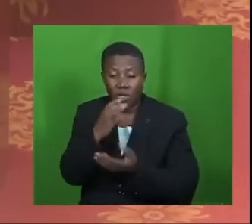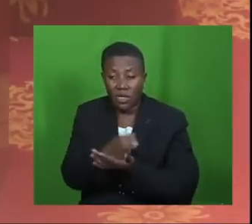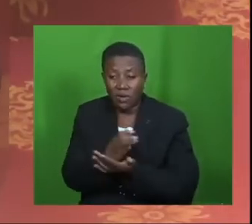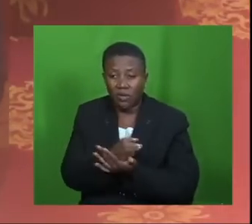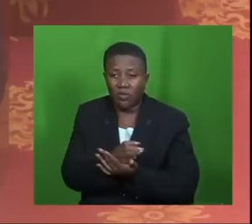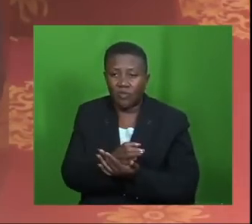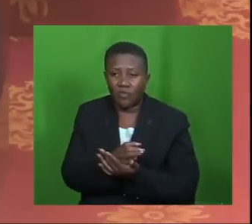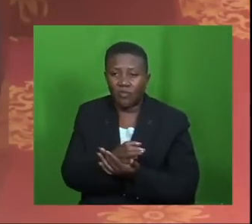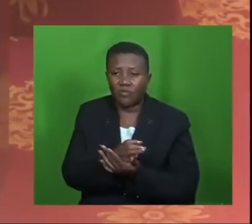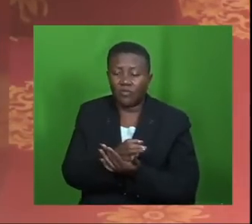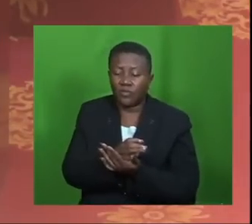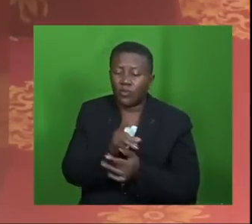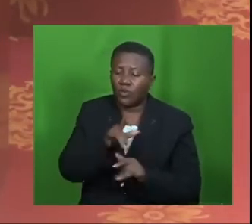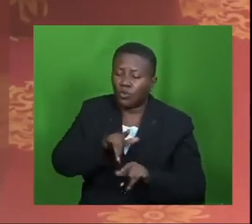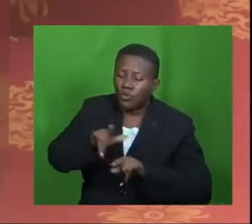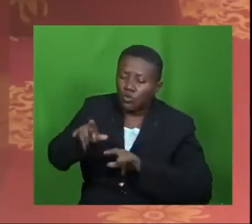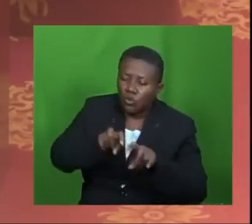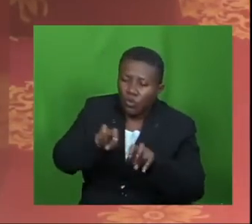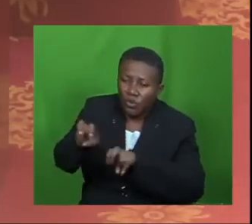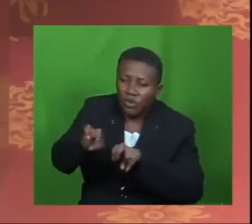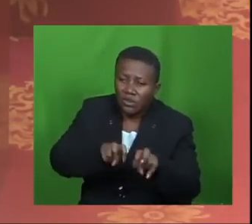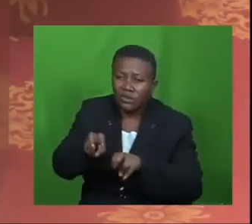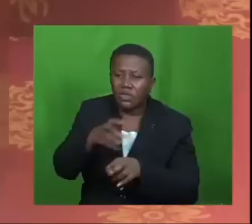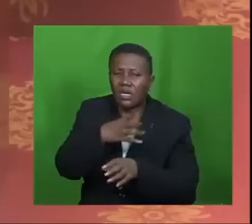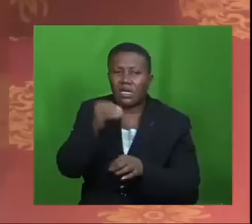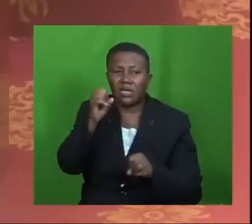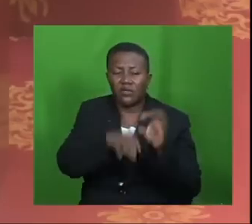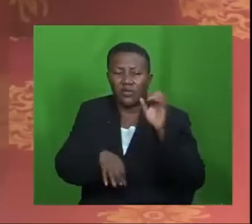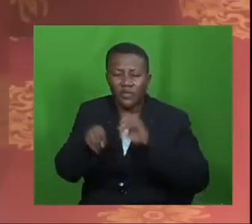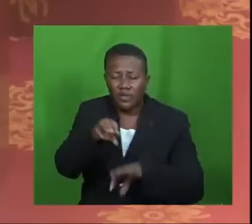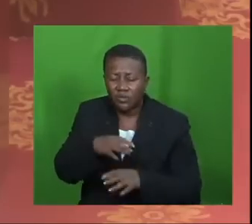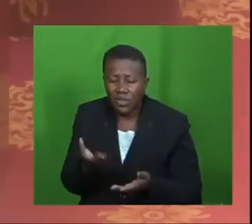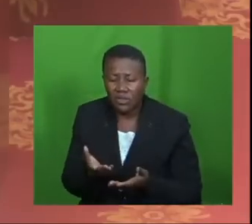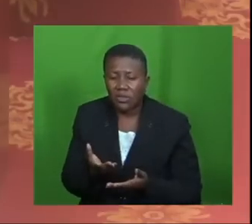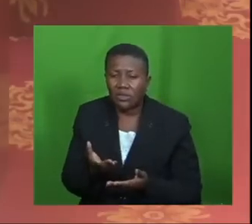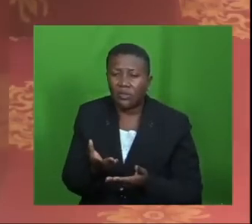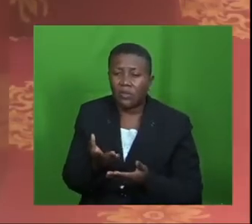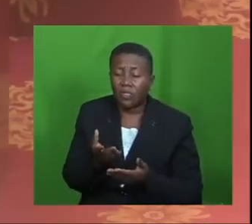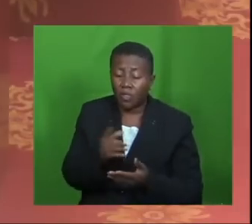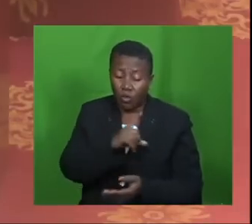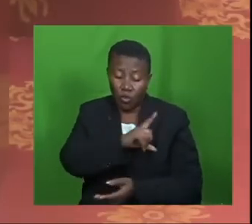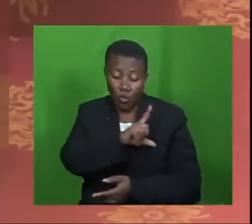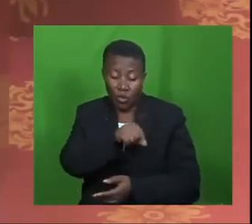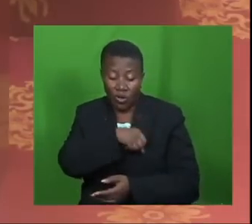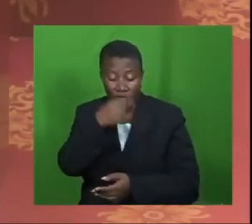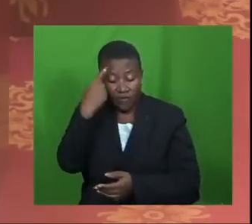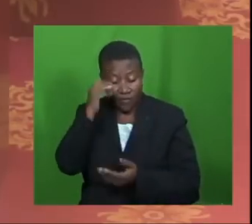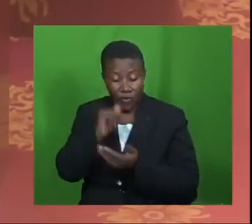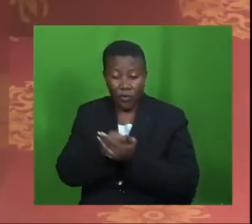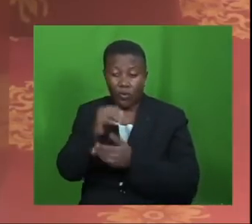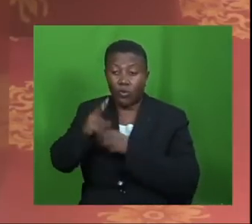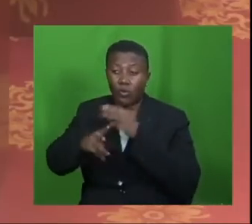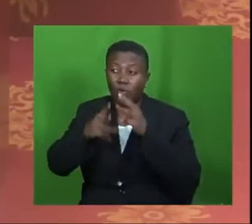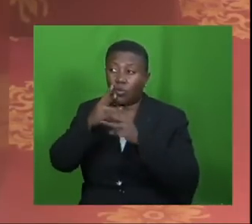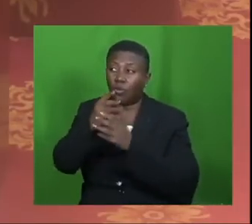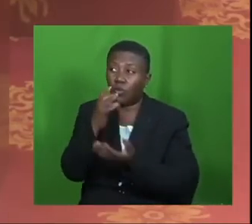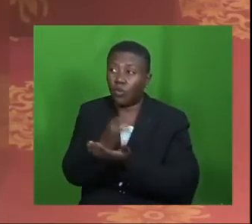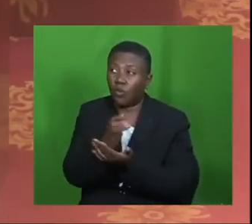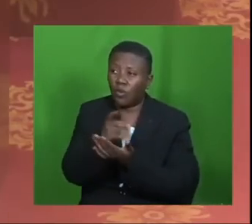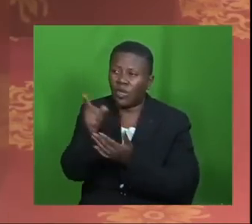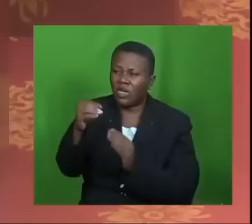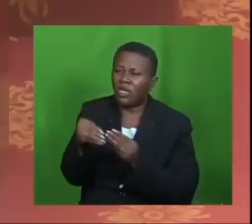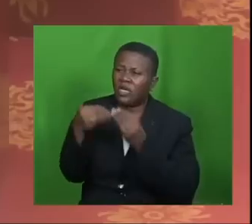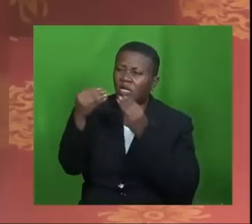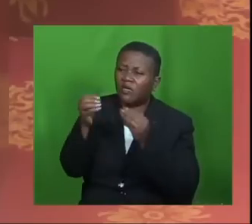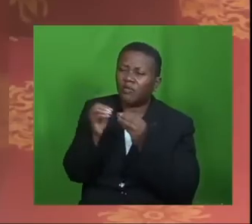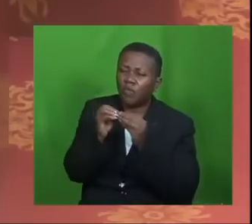and investment potential. Surely, Mr. Speaker, qualifying for the World Cup comes with its own tourism and investment